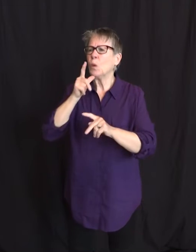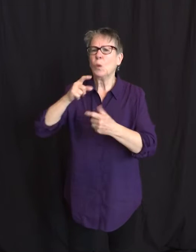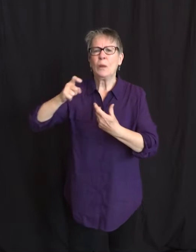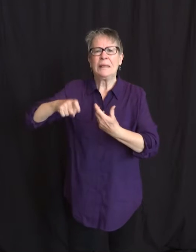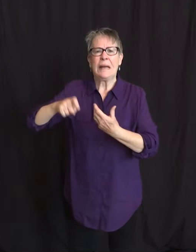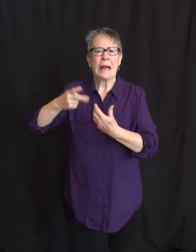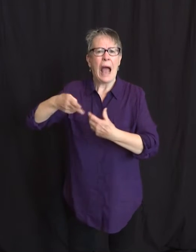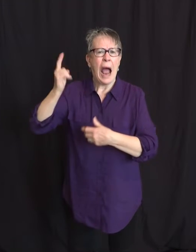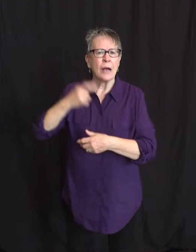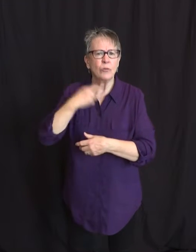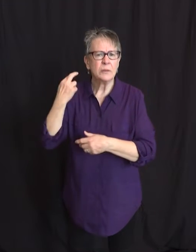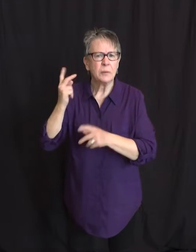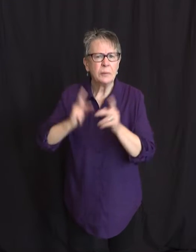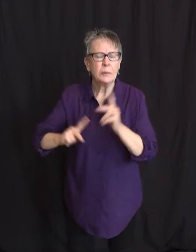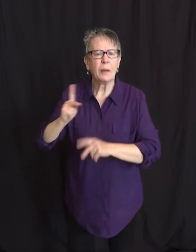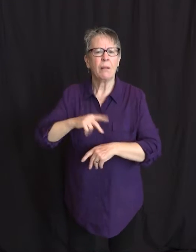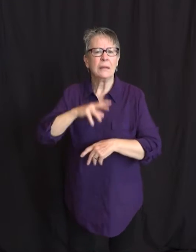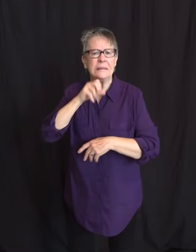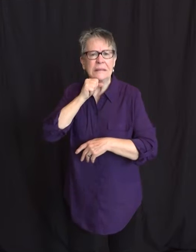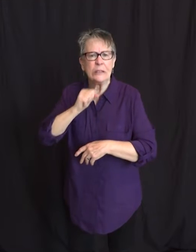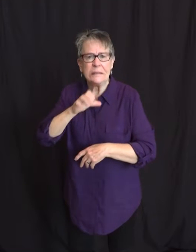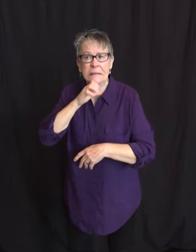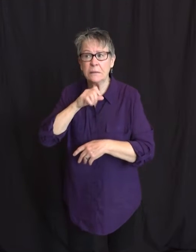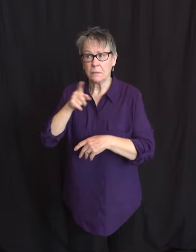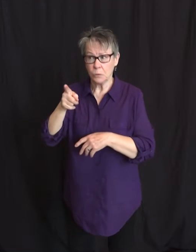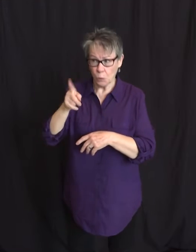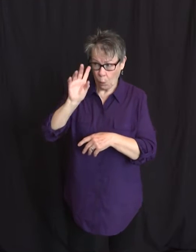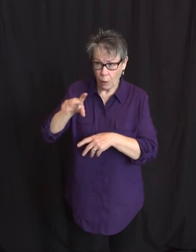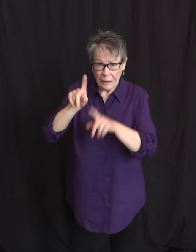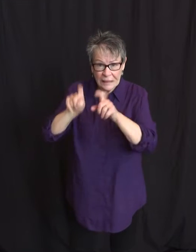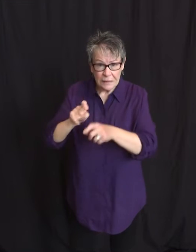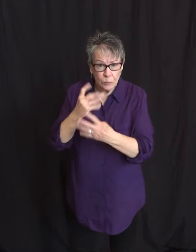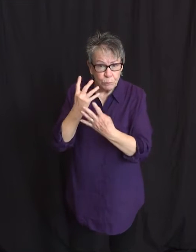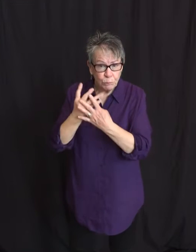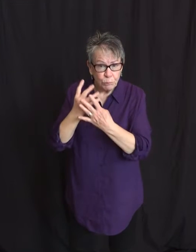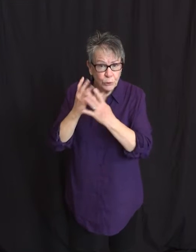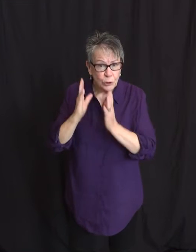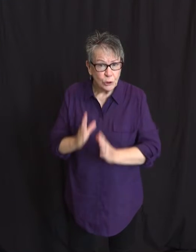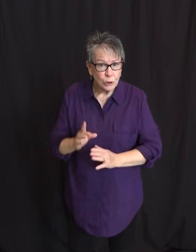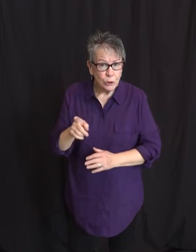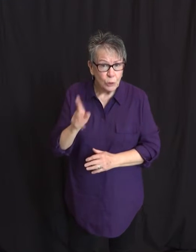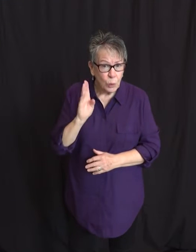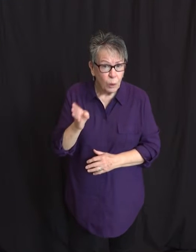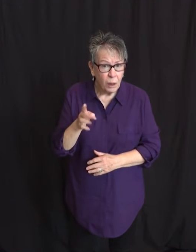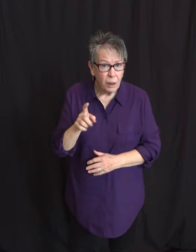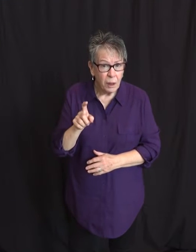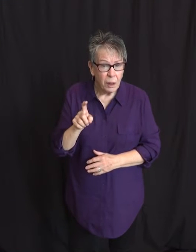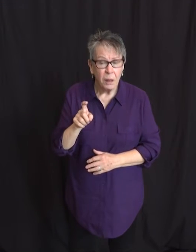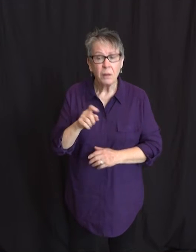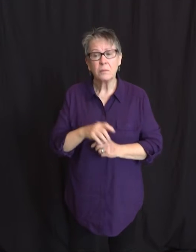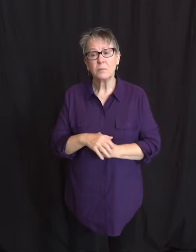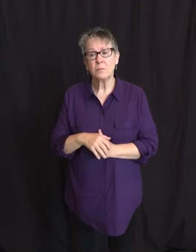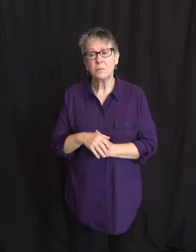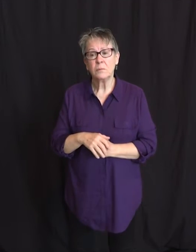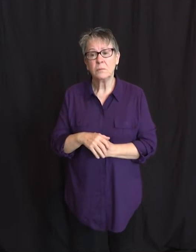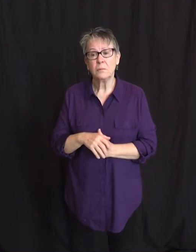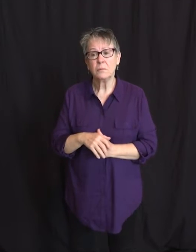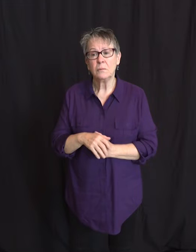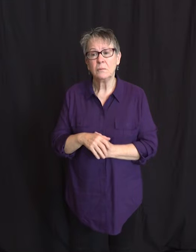Okay. Judy, I'll start and maybe ask you to come in behind that. I think, could you pull up,